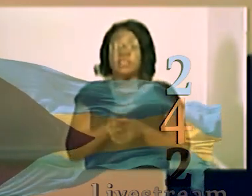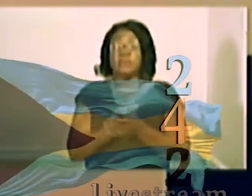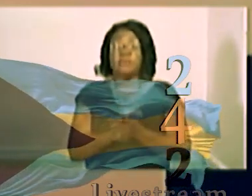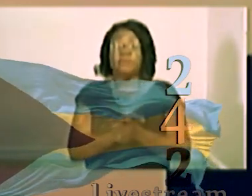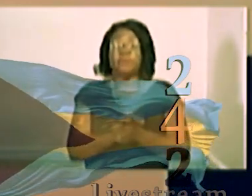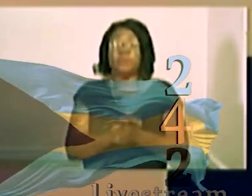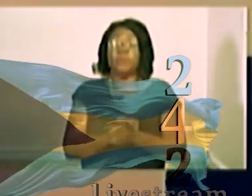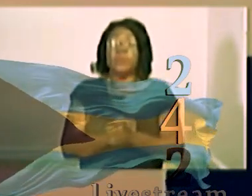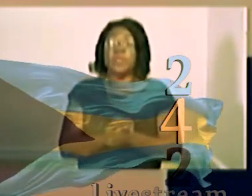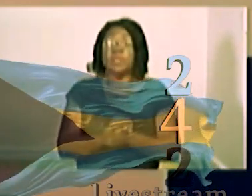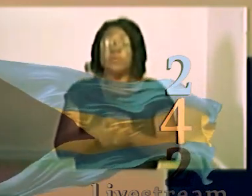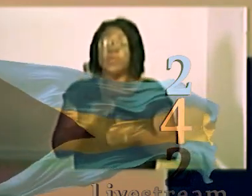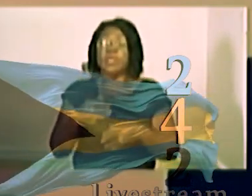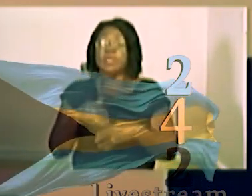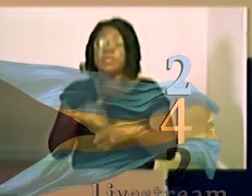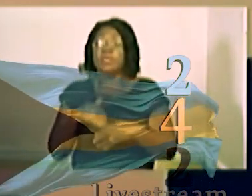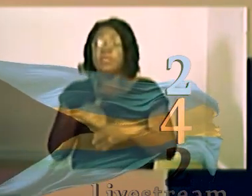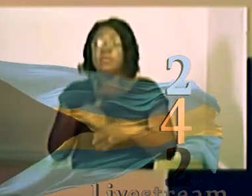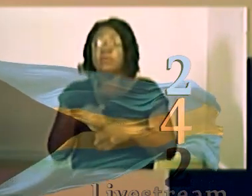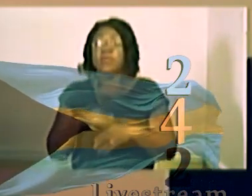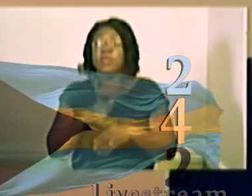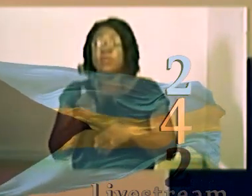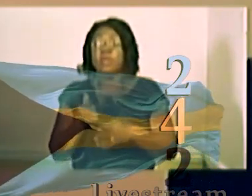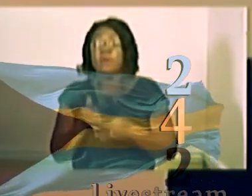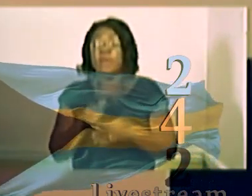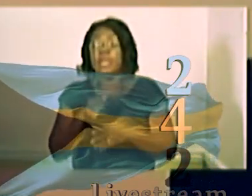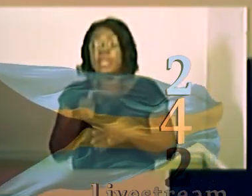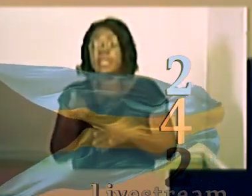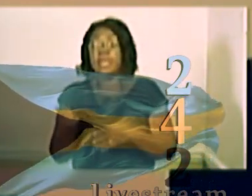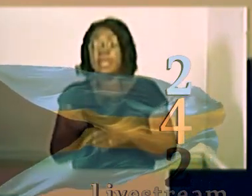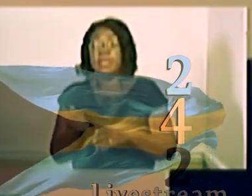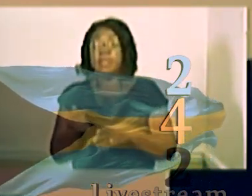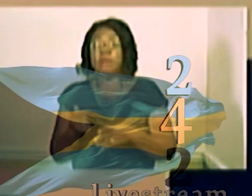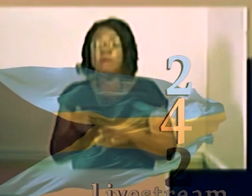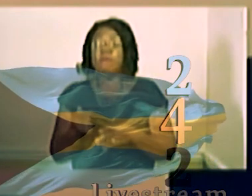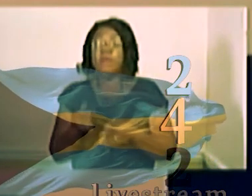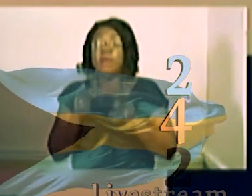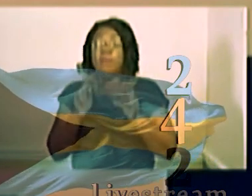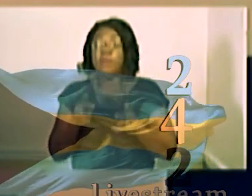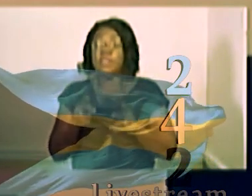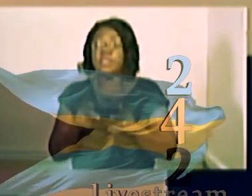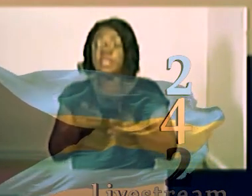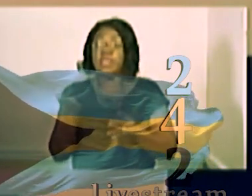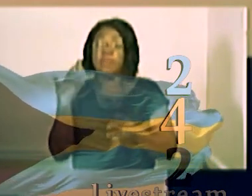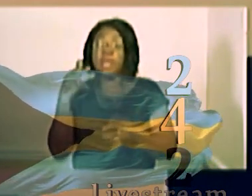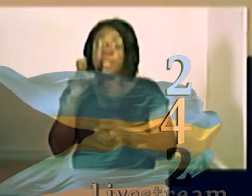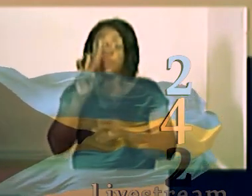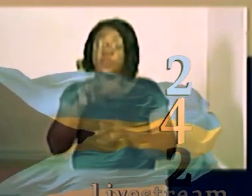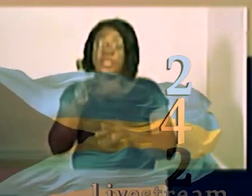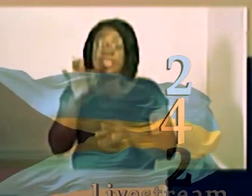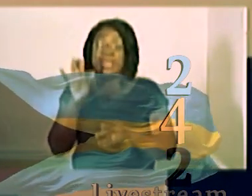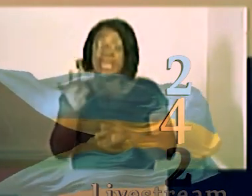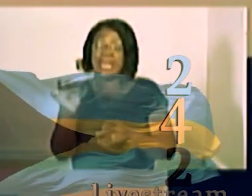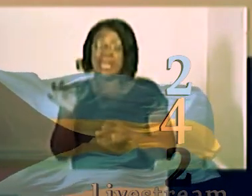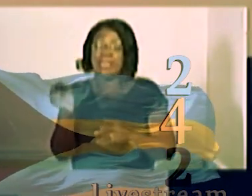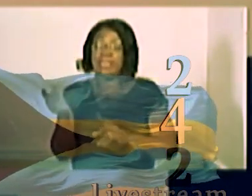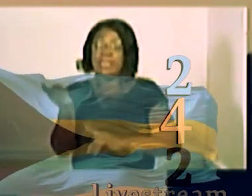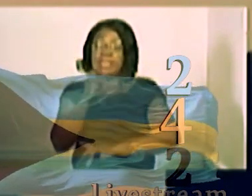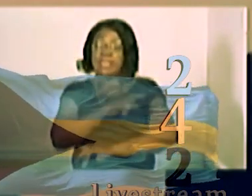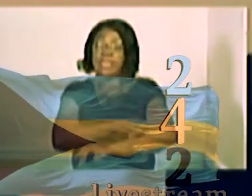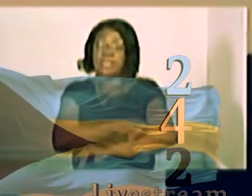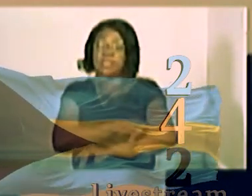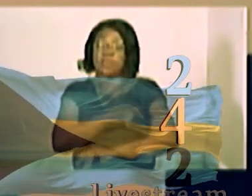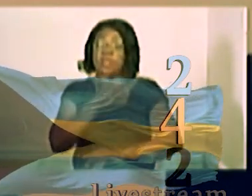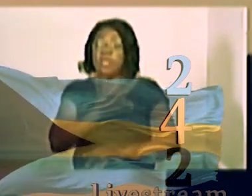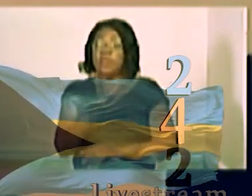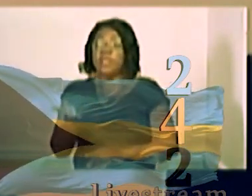with. But in the absence of us having any type of case in the last 29 days, then there is no active contact tracing going